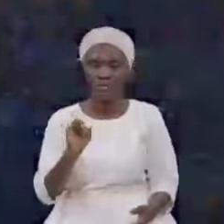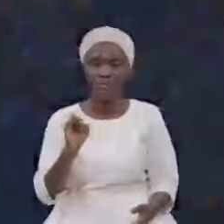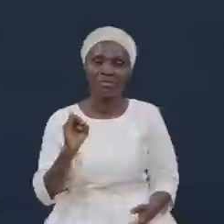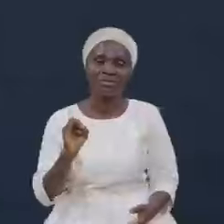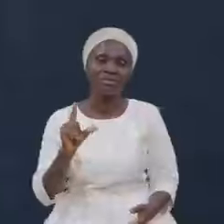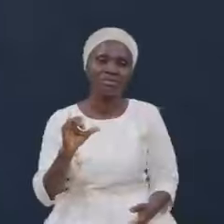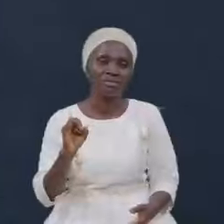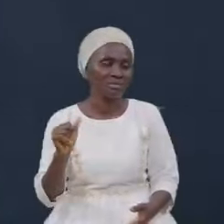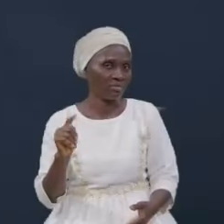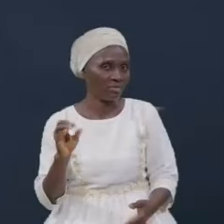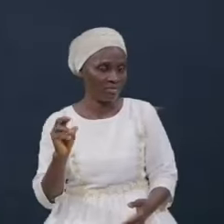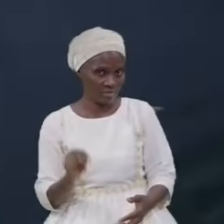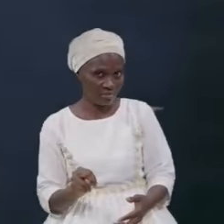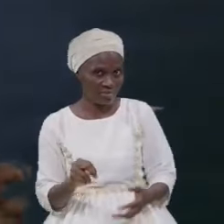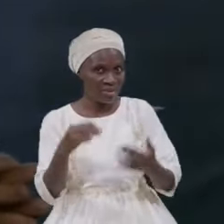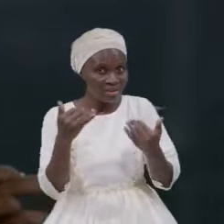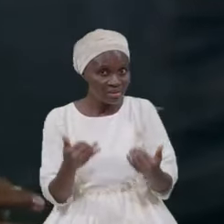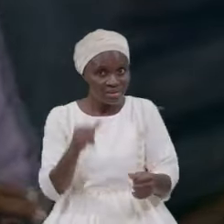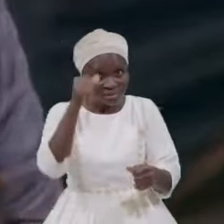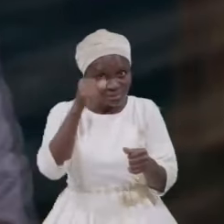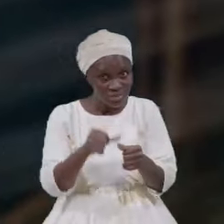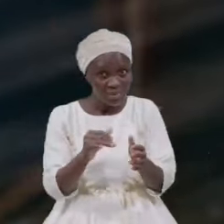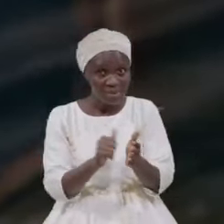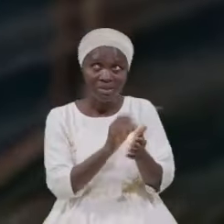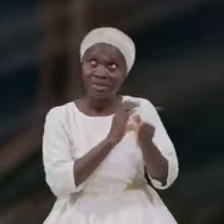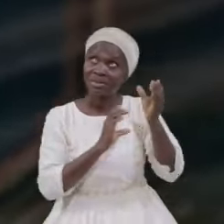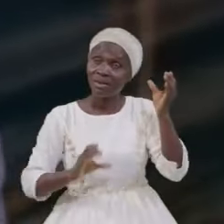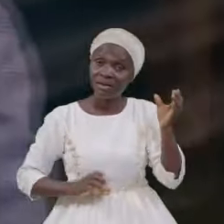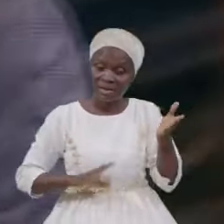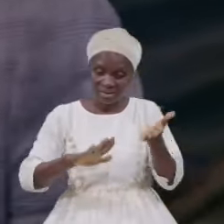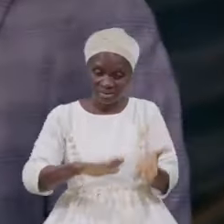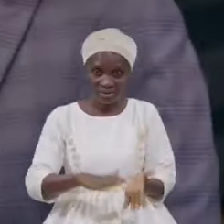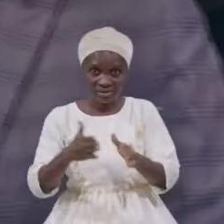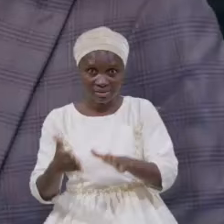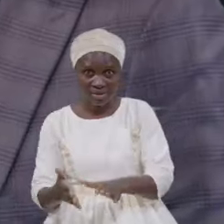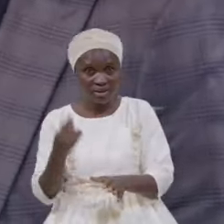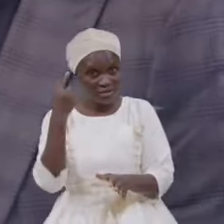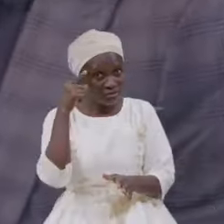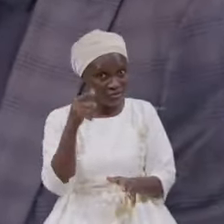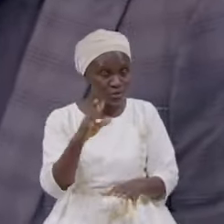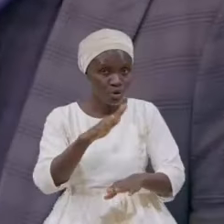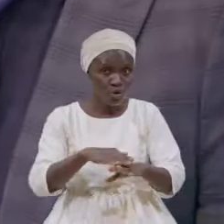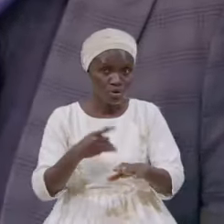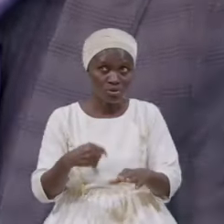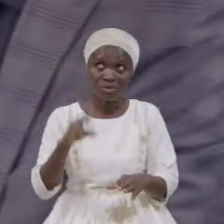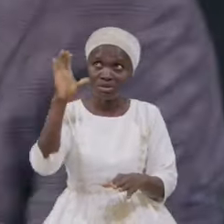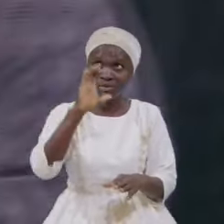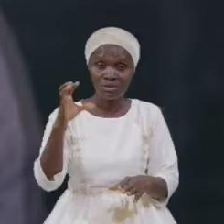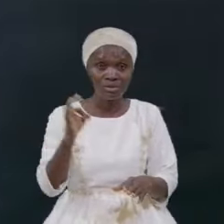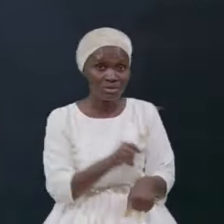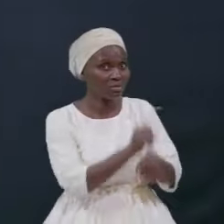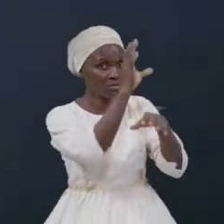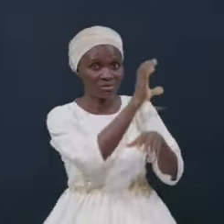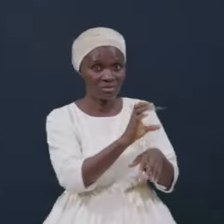you on the cross of Calvary. Don't wait for the evil day. It